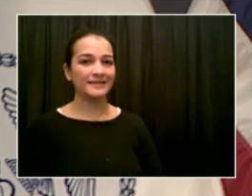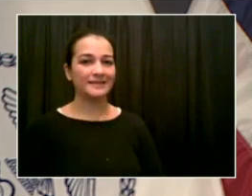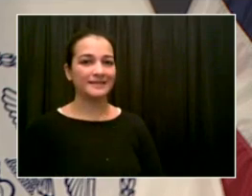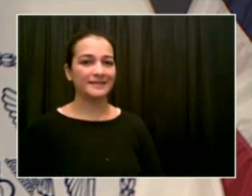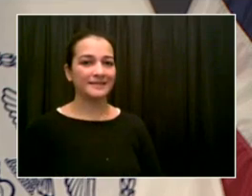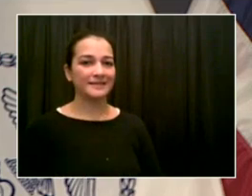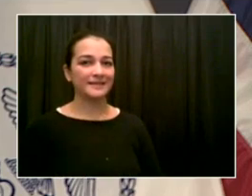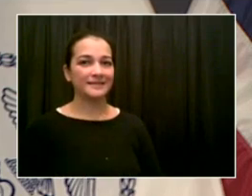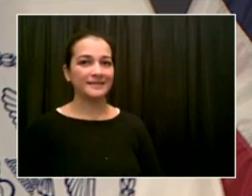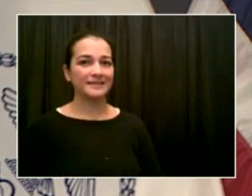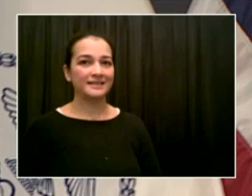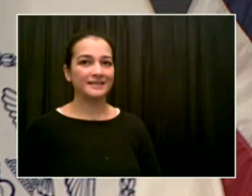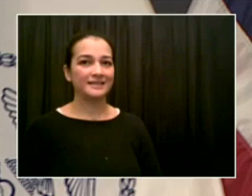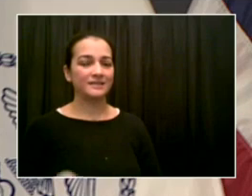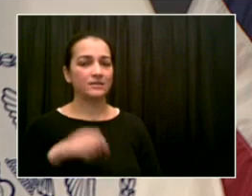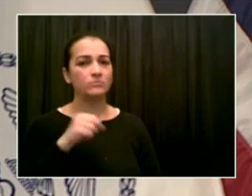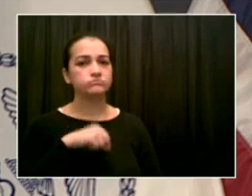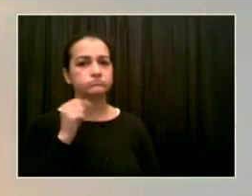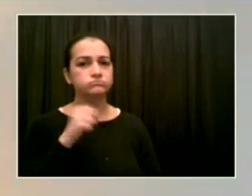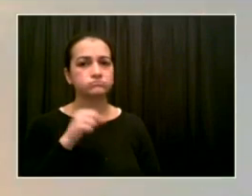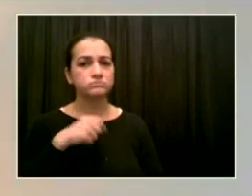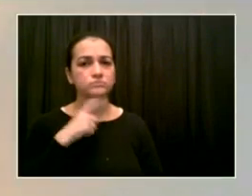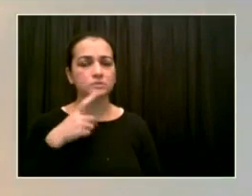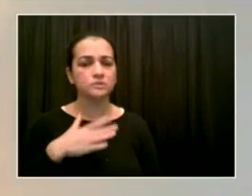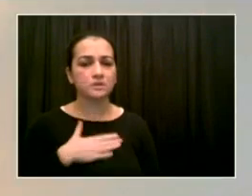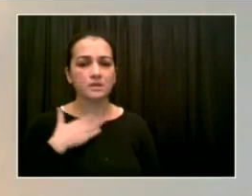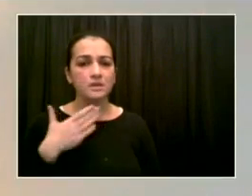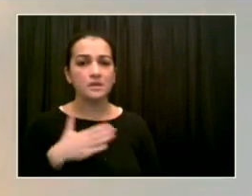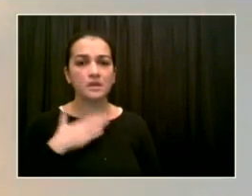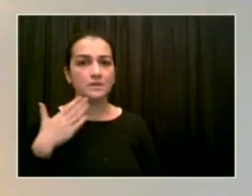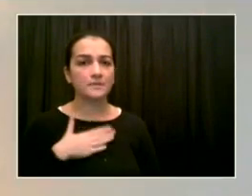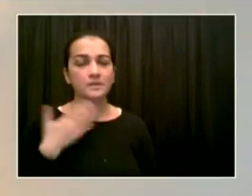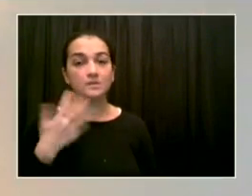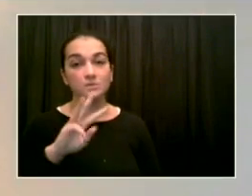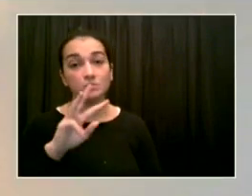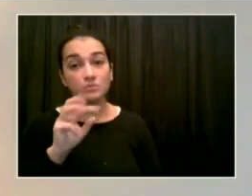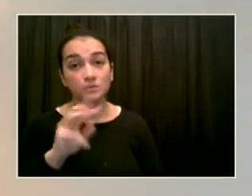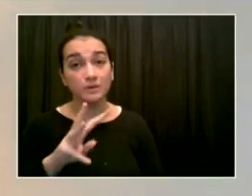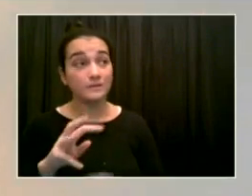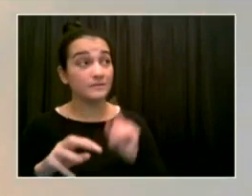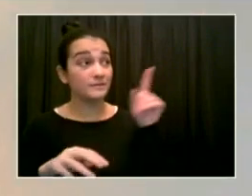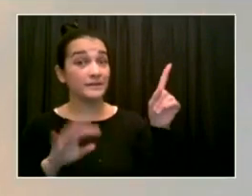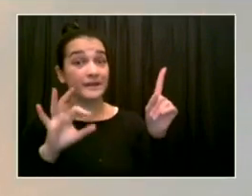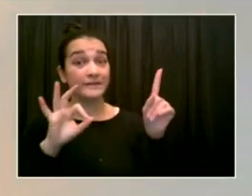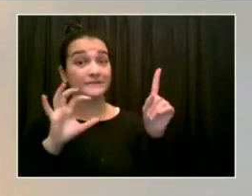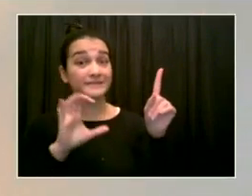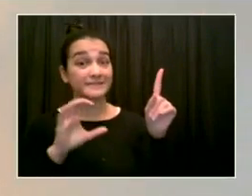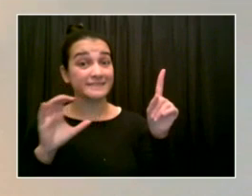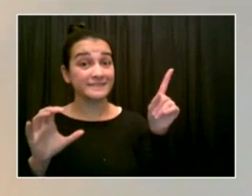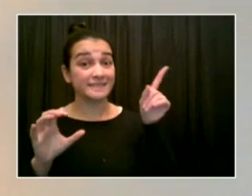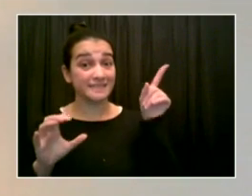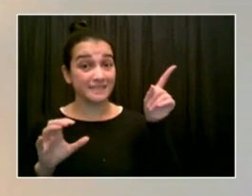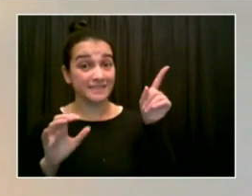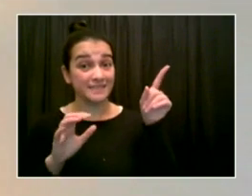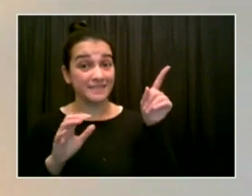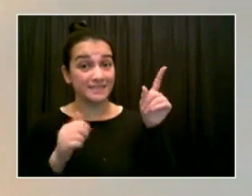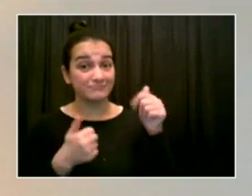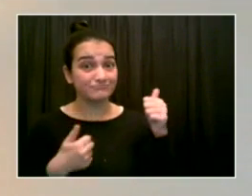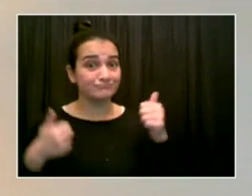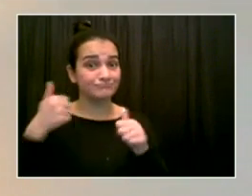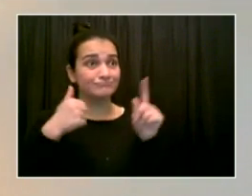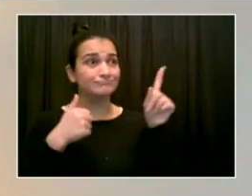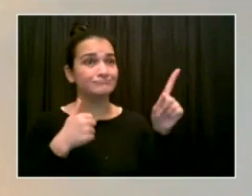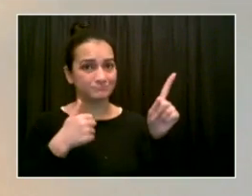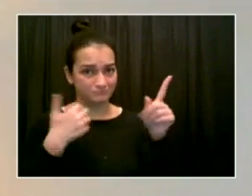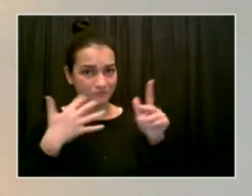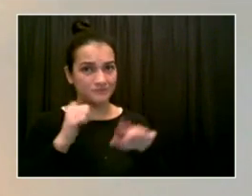the FCC will now allow people to call and text 988, that is beginning in July 2022, to